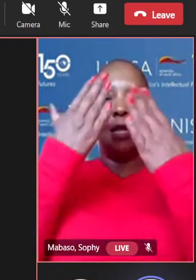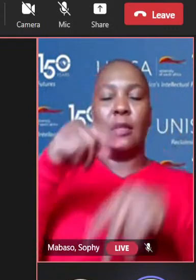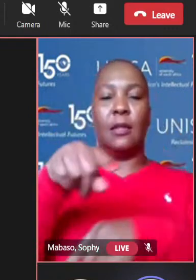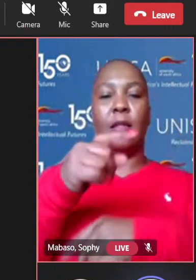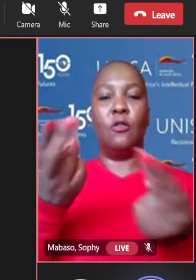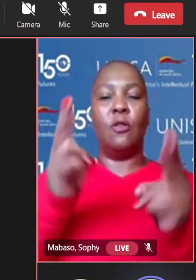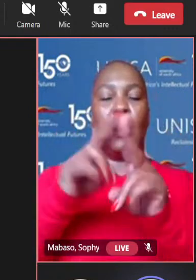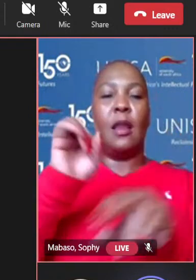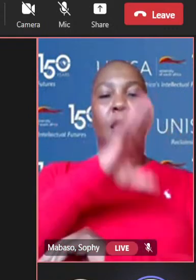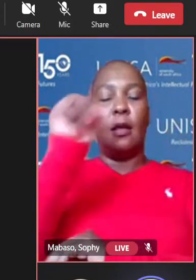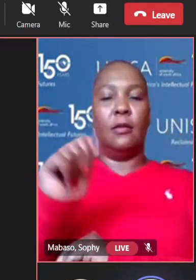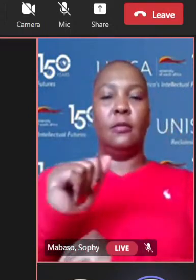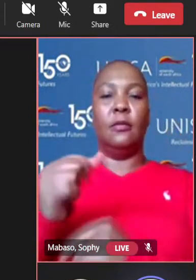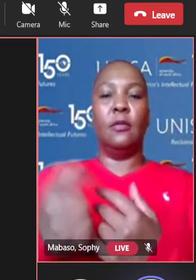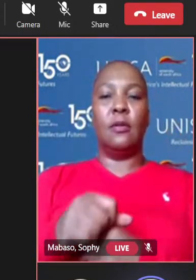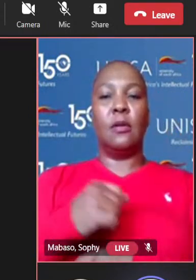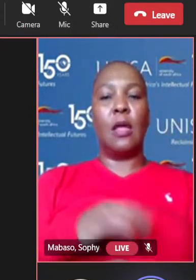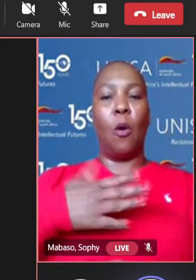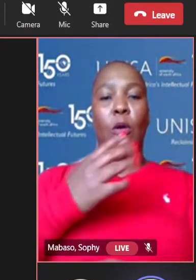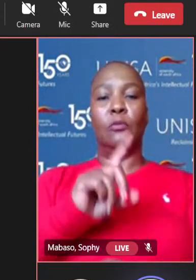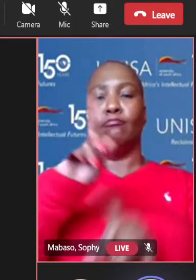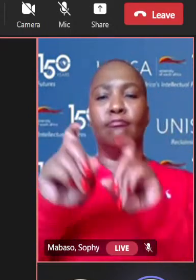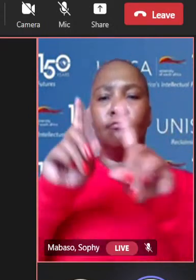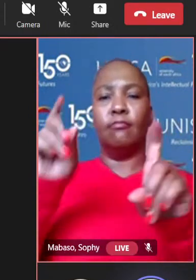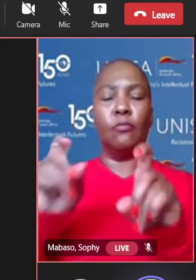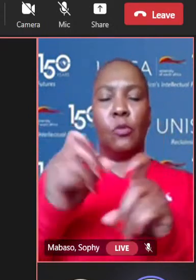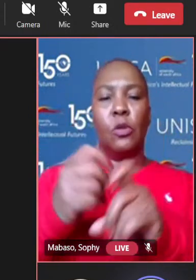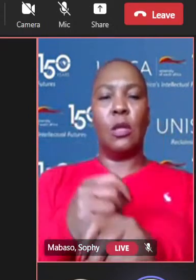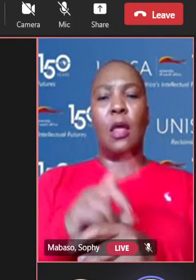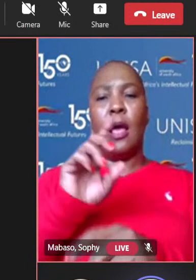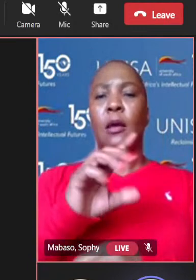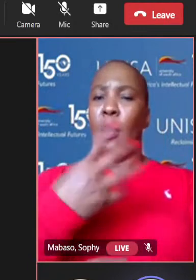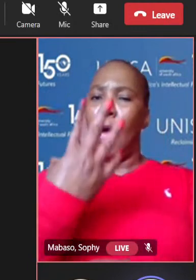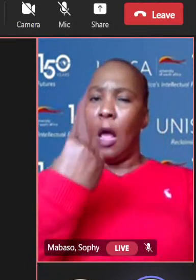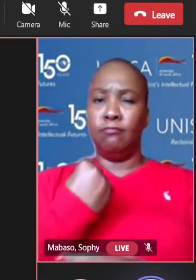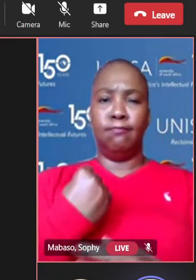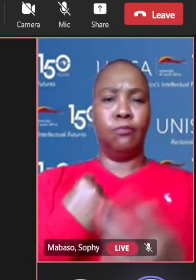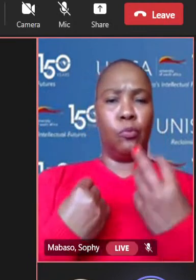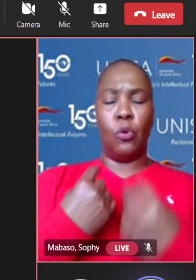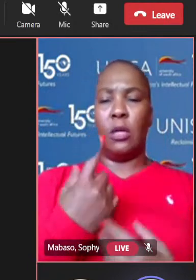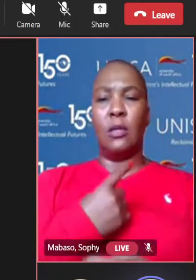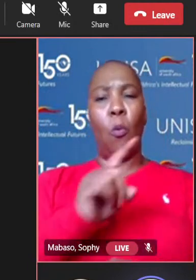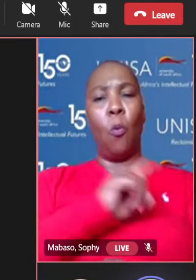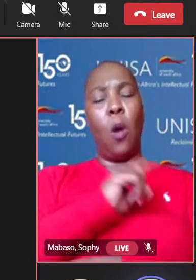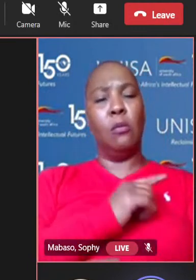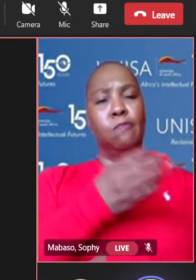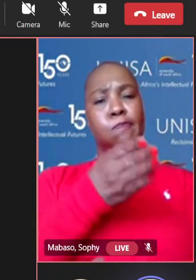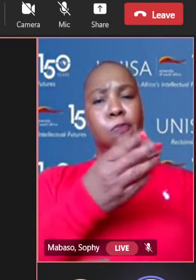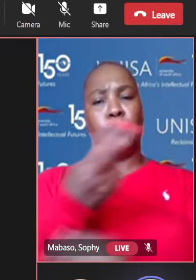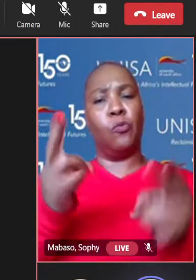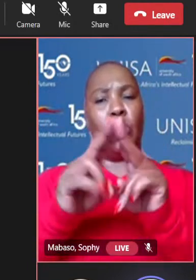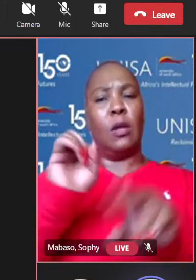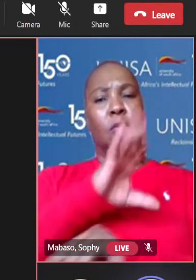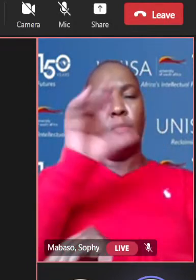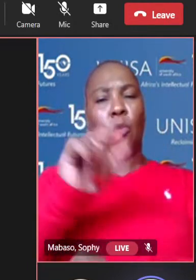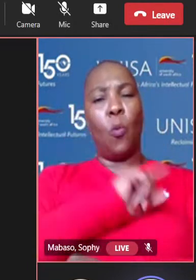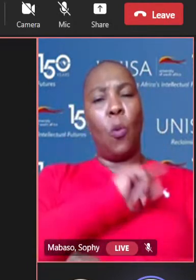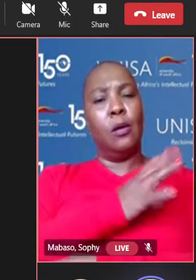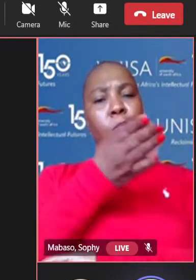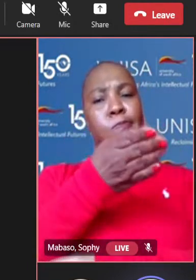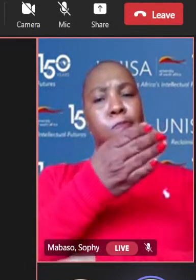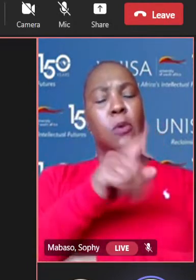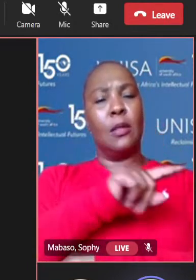want to ask you a question and ask yourself a question. Why are you at Unisa? Why are you here? Because that is